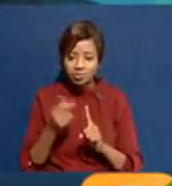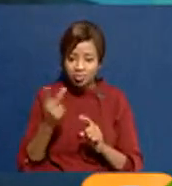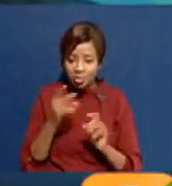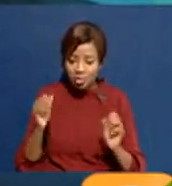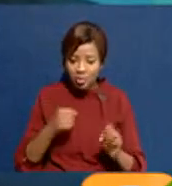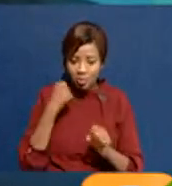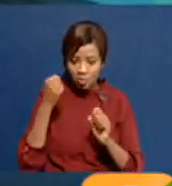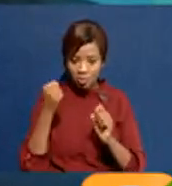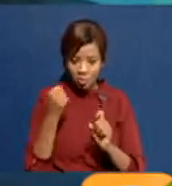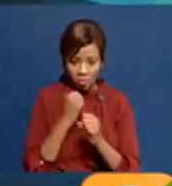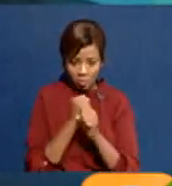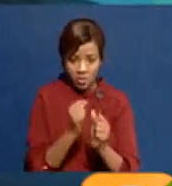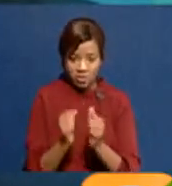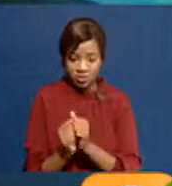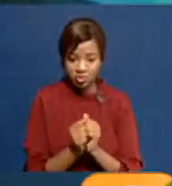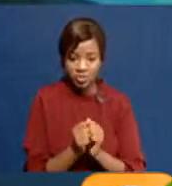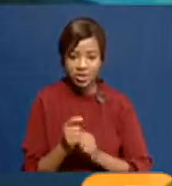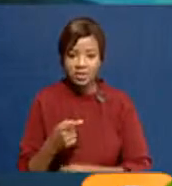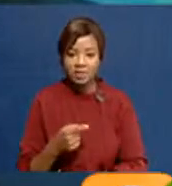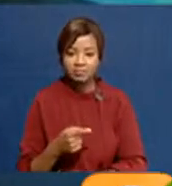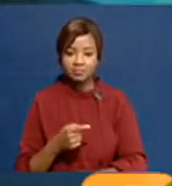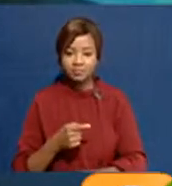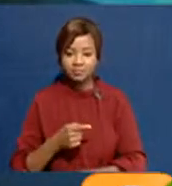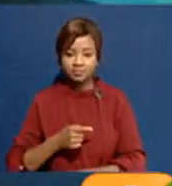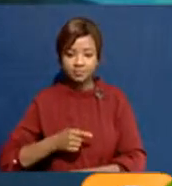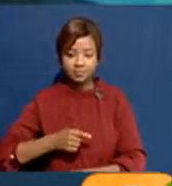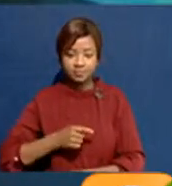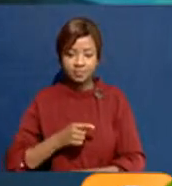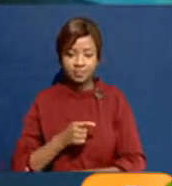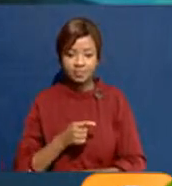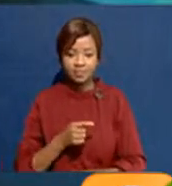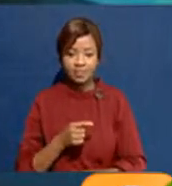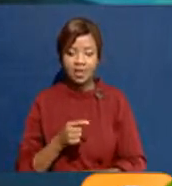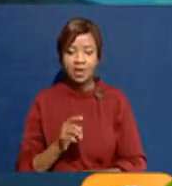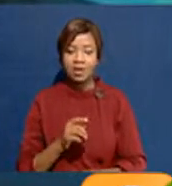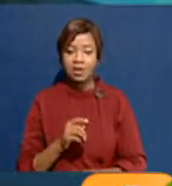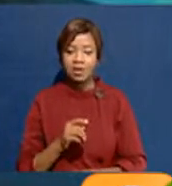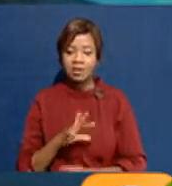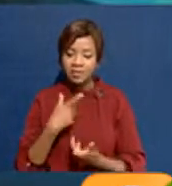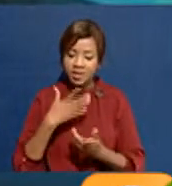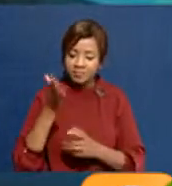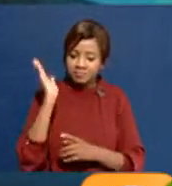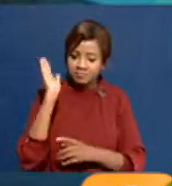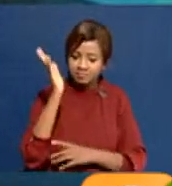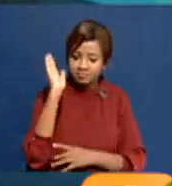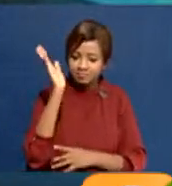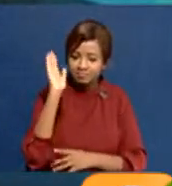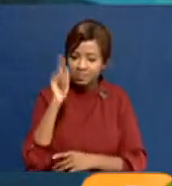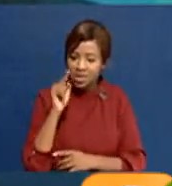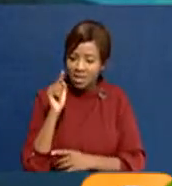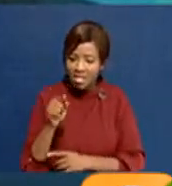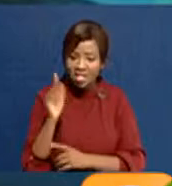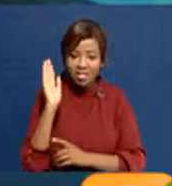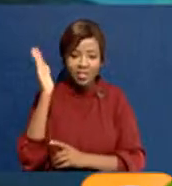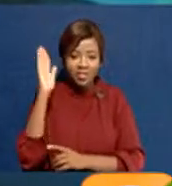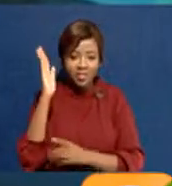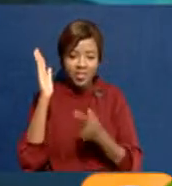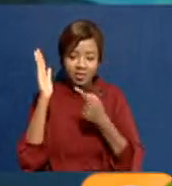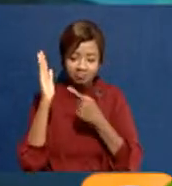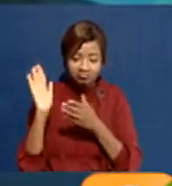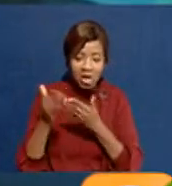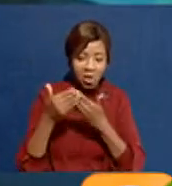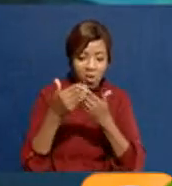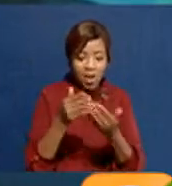coming out and putting the problem in a language that people can understand. These are the children of